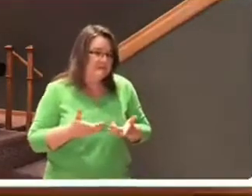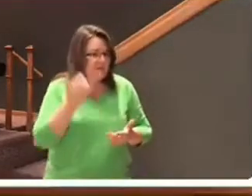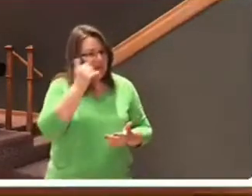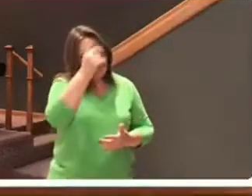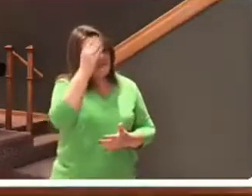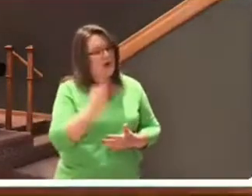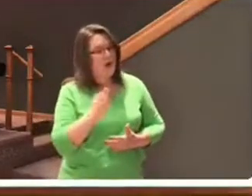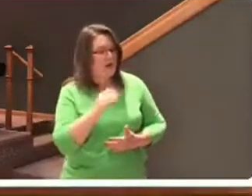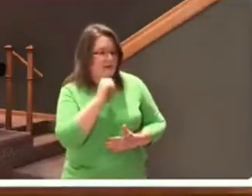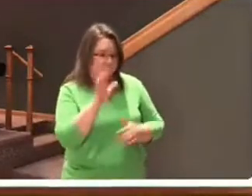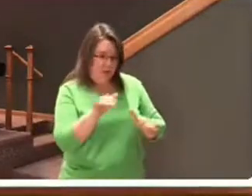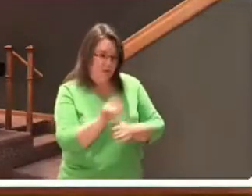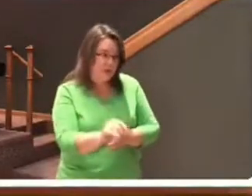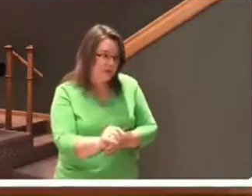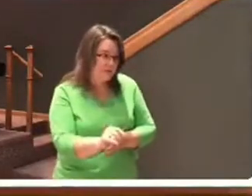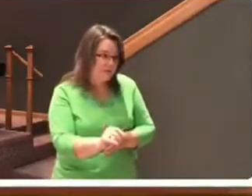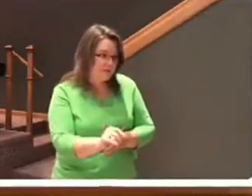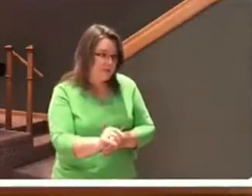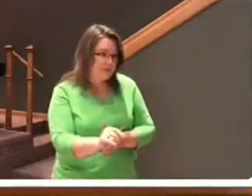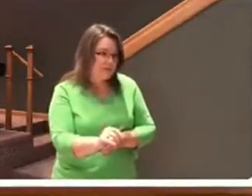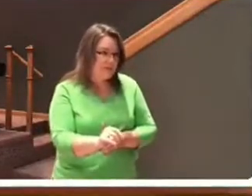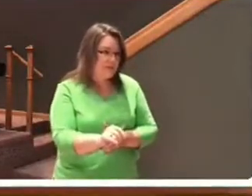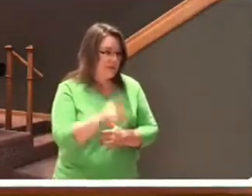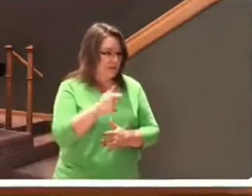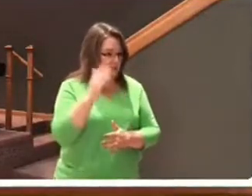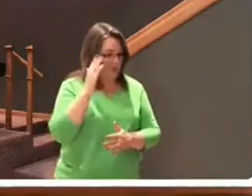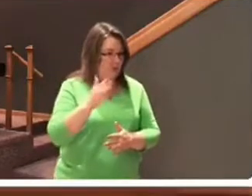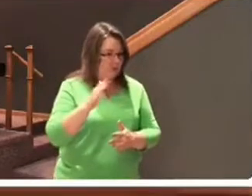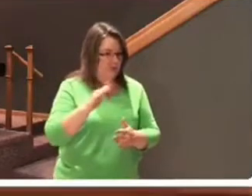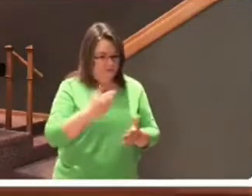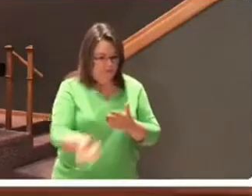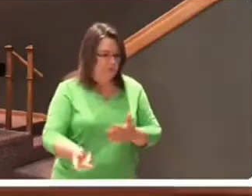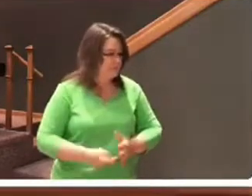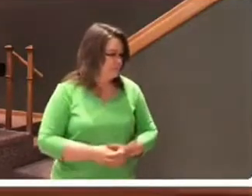God doesn't do it, you're toast.